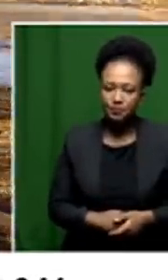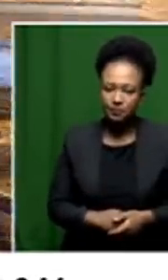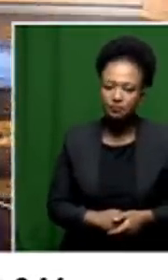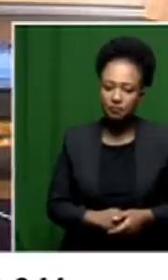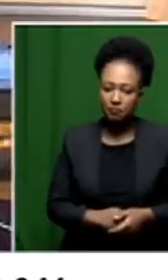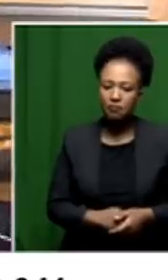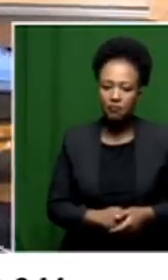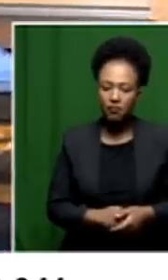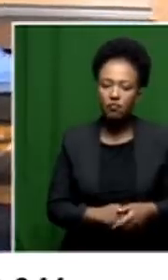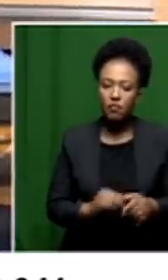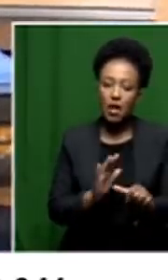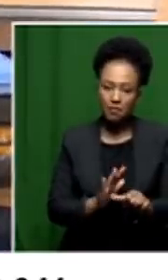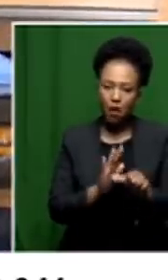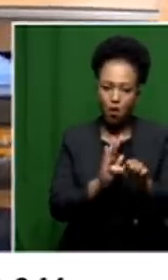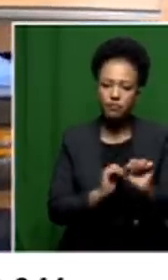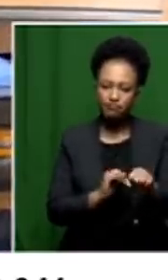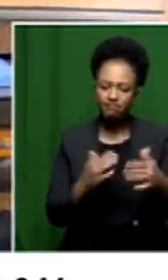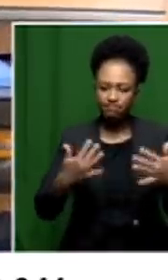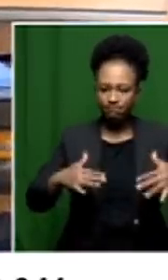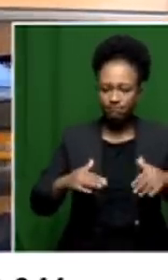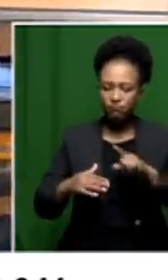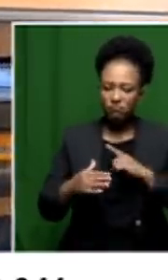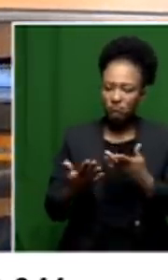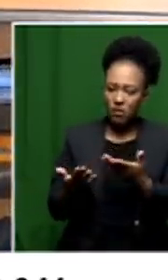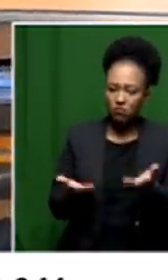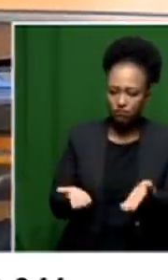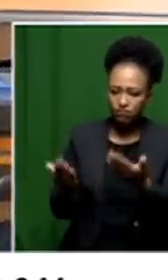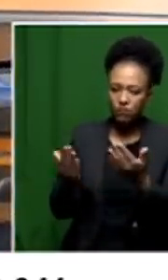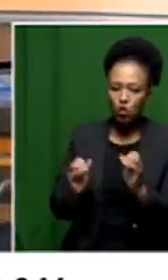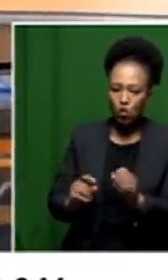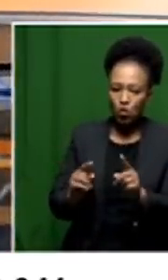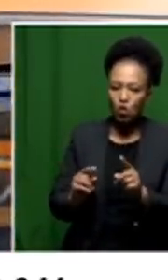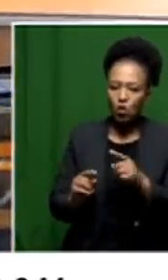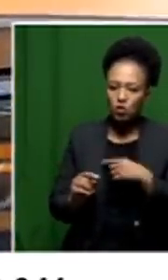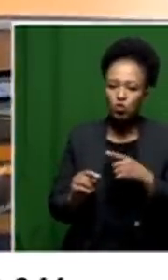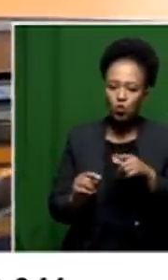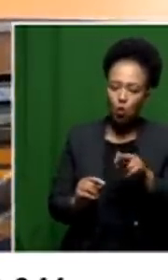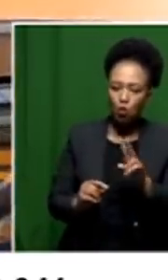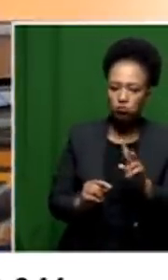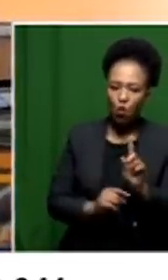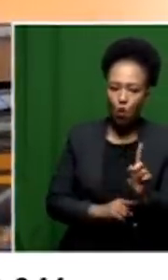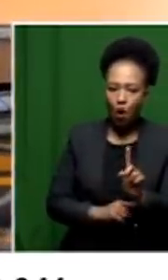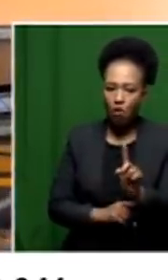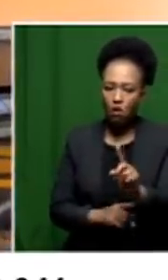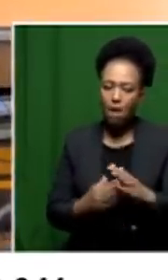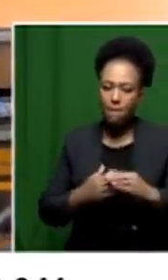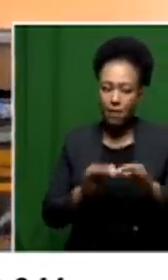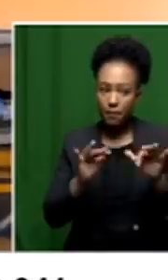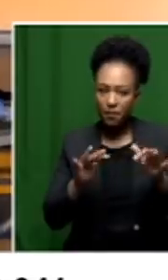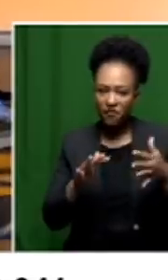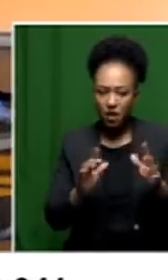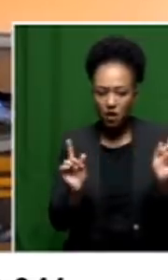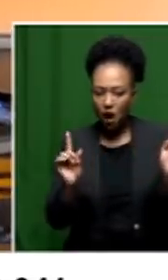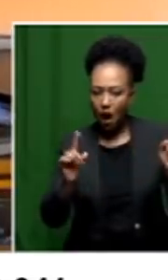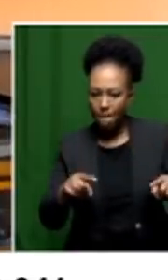So important there, Simphiwe, and I think let's allow you an opportunity to perhaps walk over to those members of the public who've